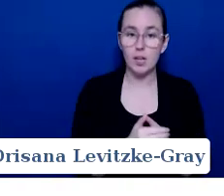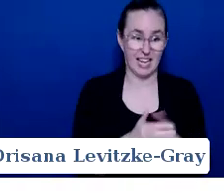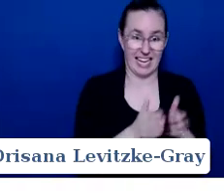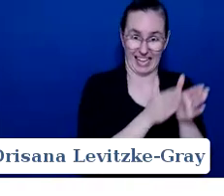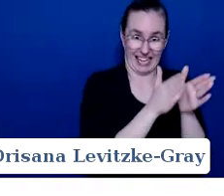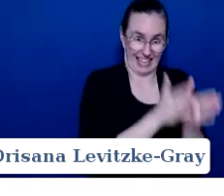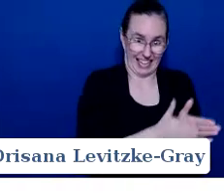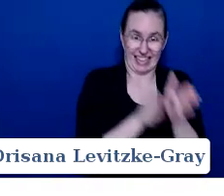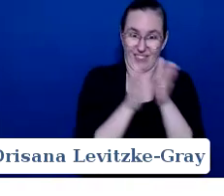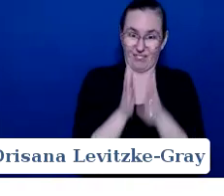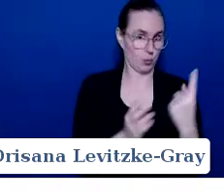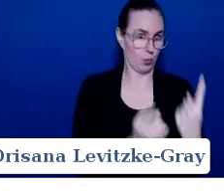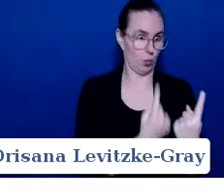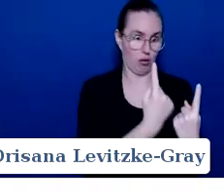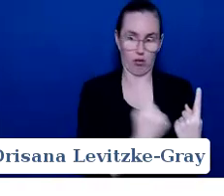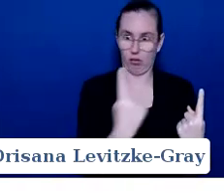Most of time